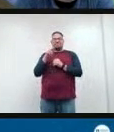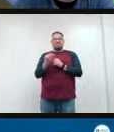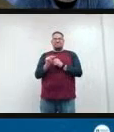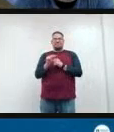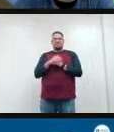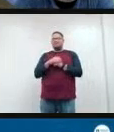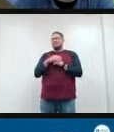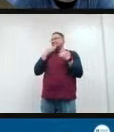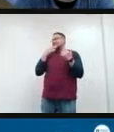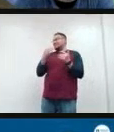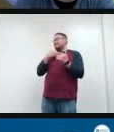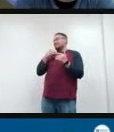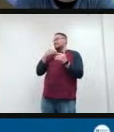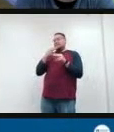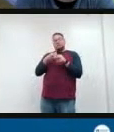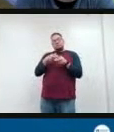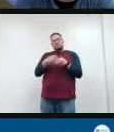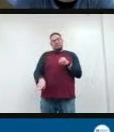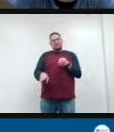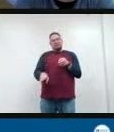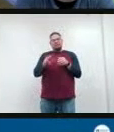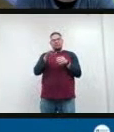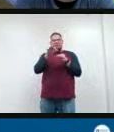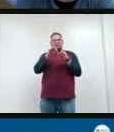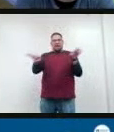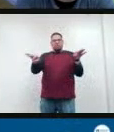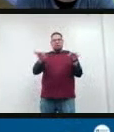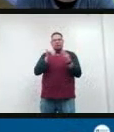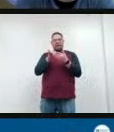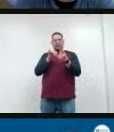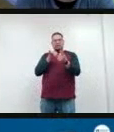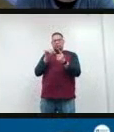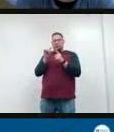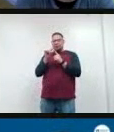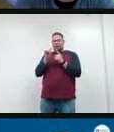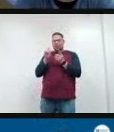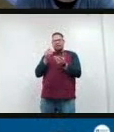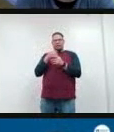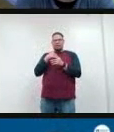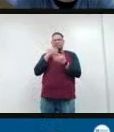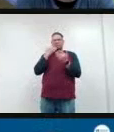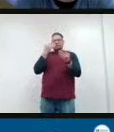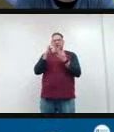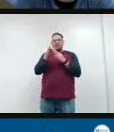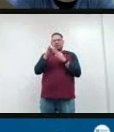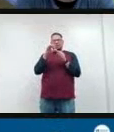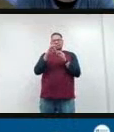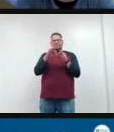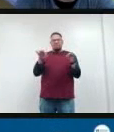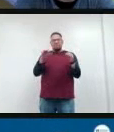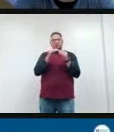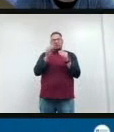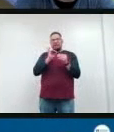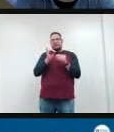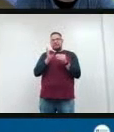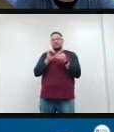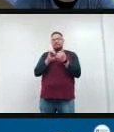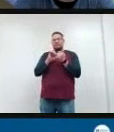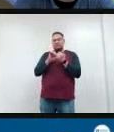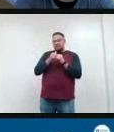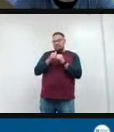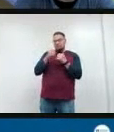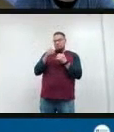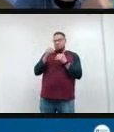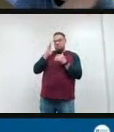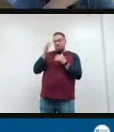Thanks. Just to be brief, the language on this, I'd appreciate the language to be more on like, how will we approach